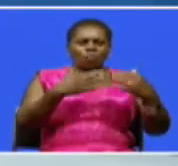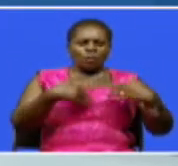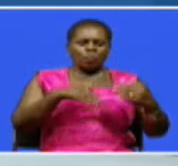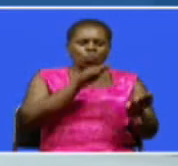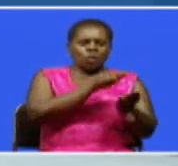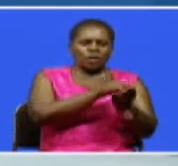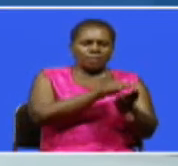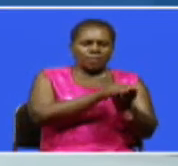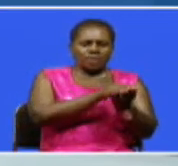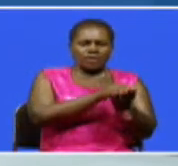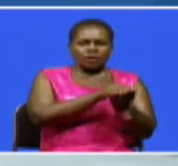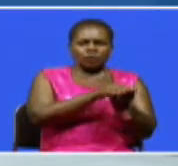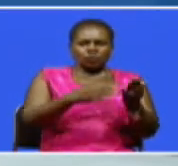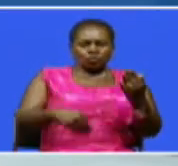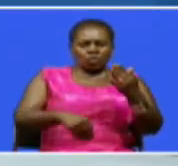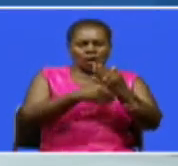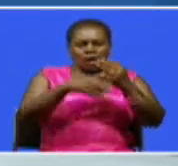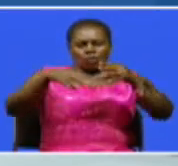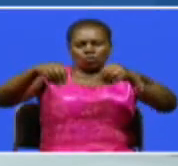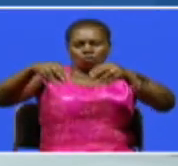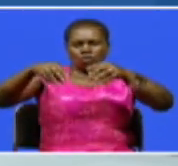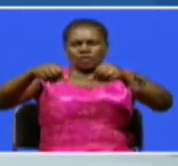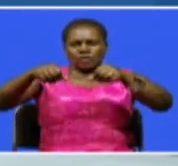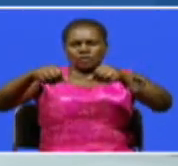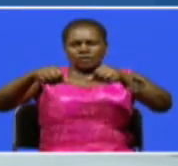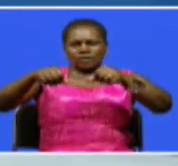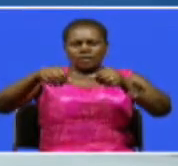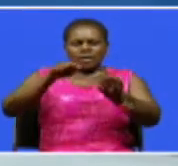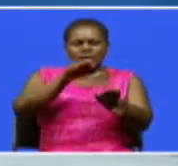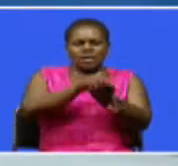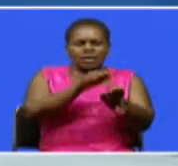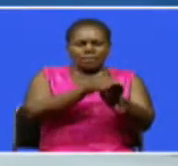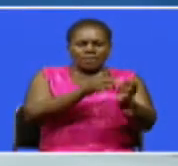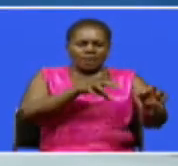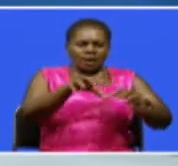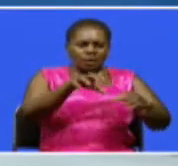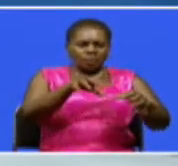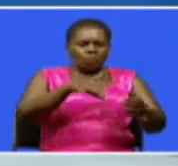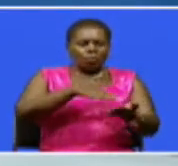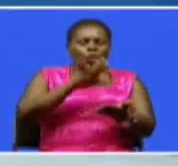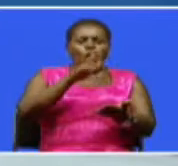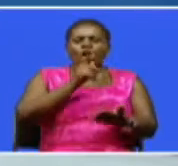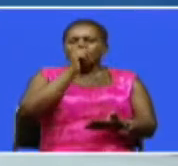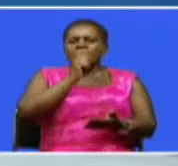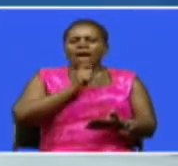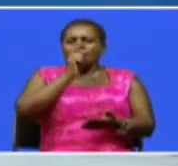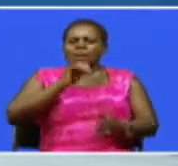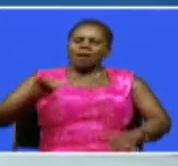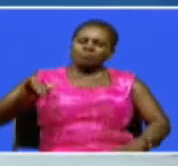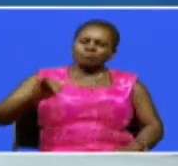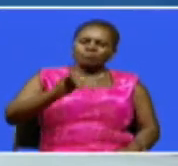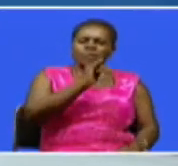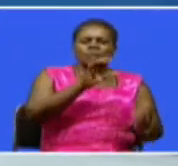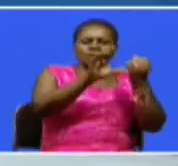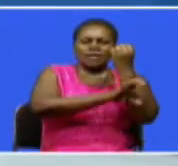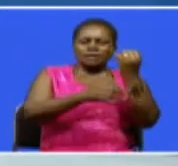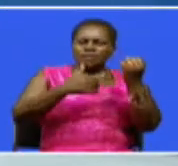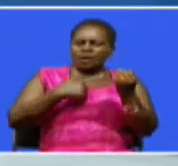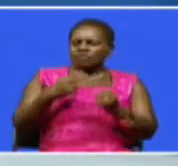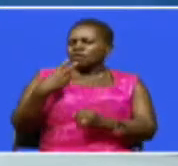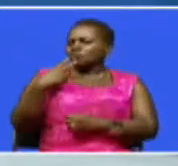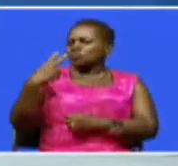semi-arid areas to increase the quality of livestock breeds in a bid to increase meat exports. The country currently